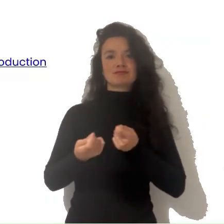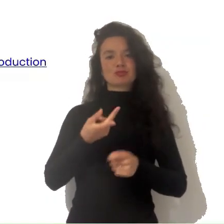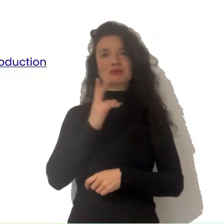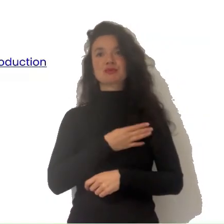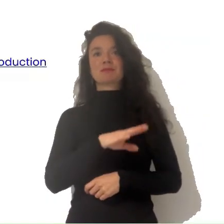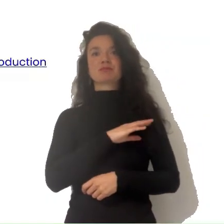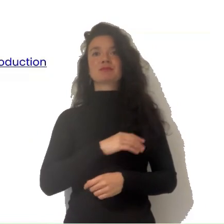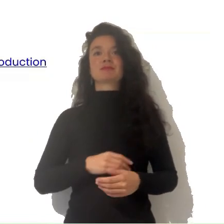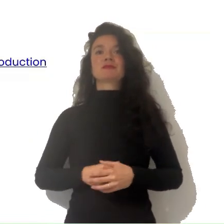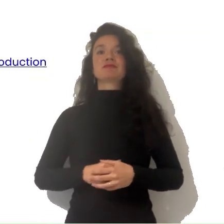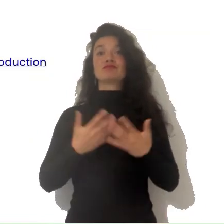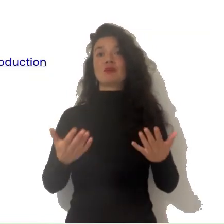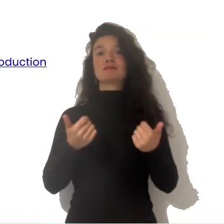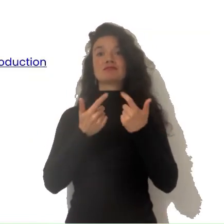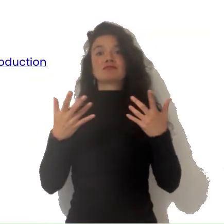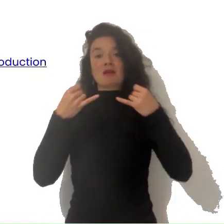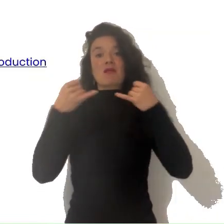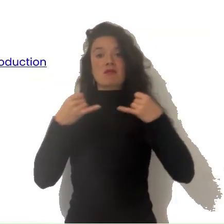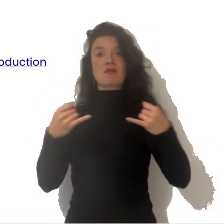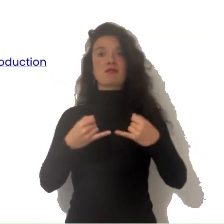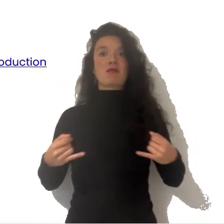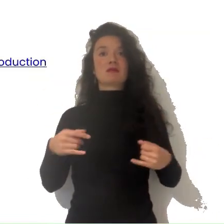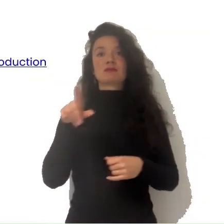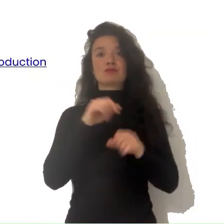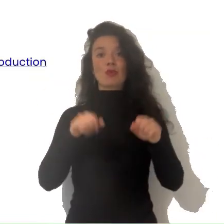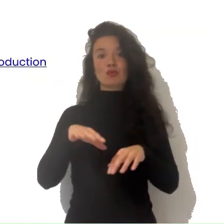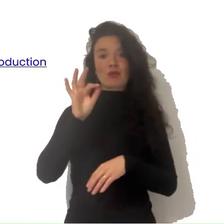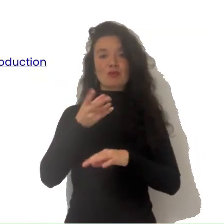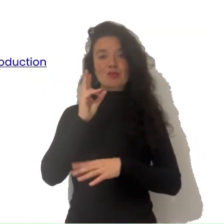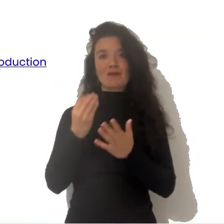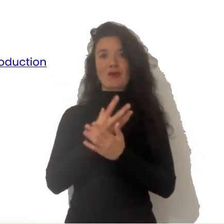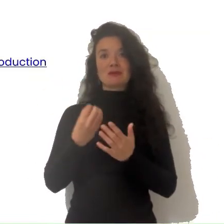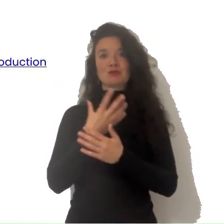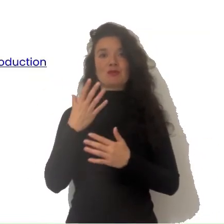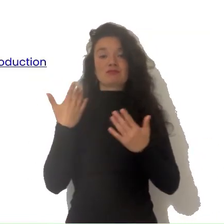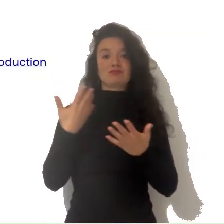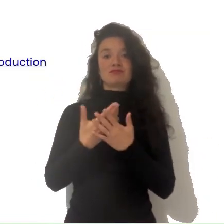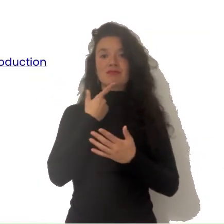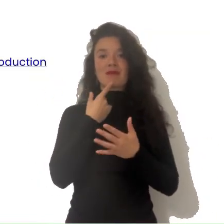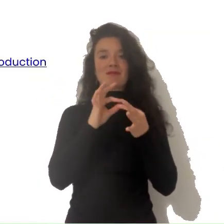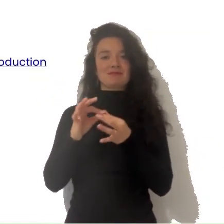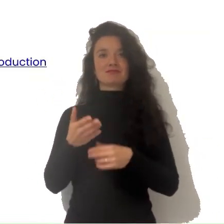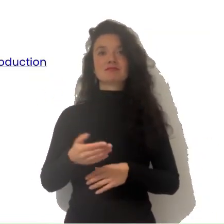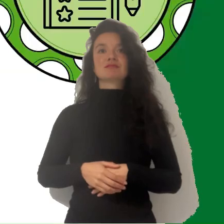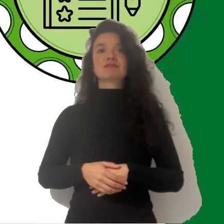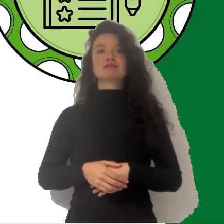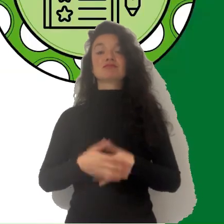Here is some links that you can find more about what we discussed today.